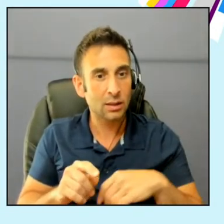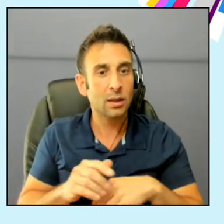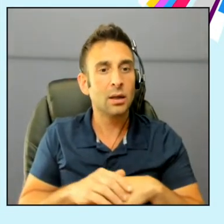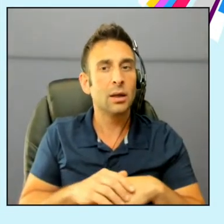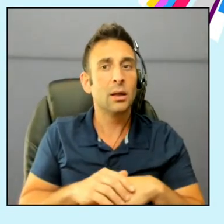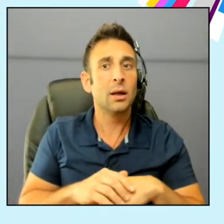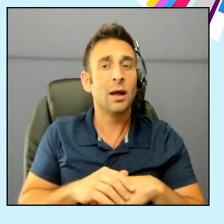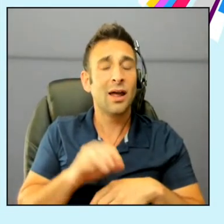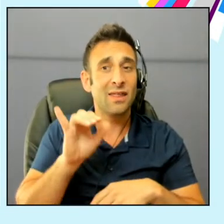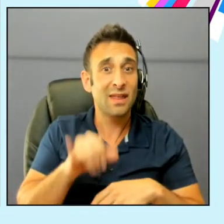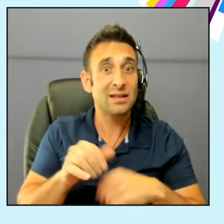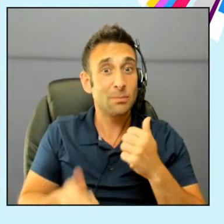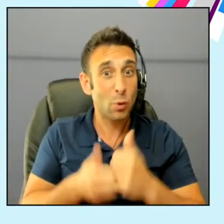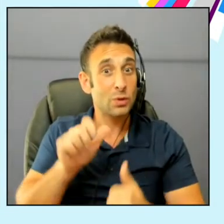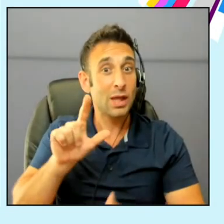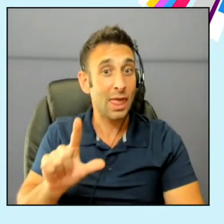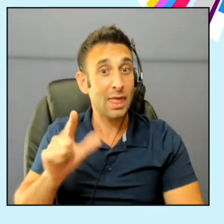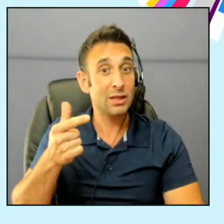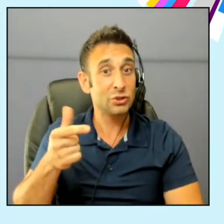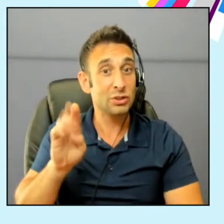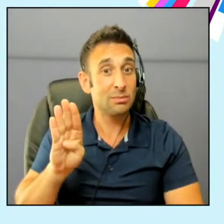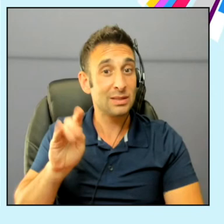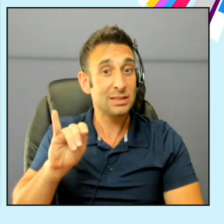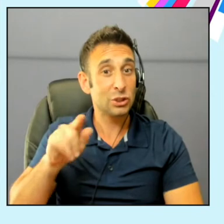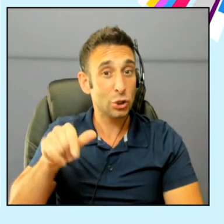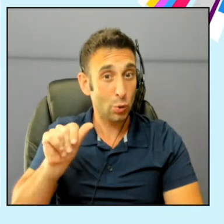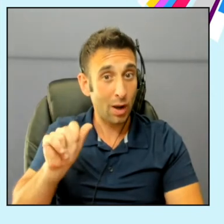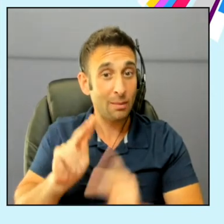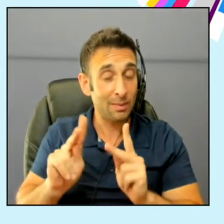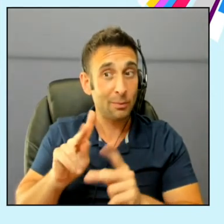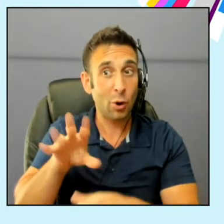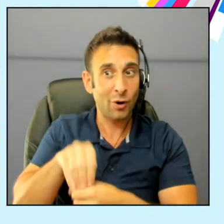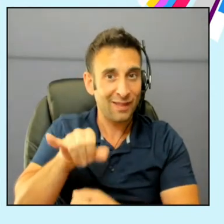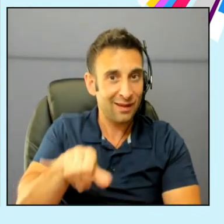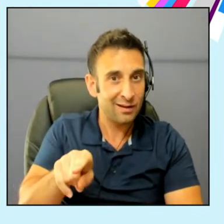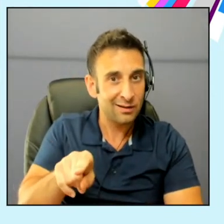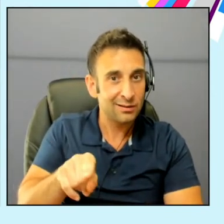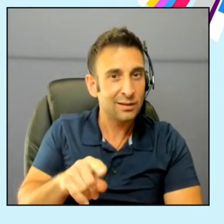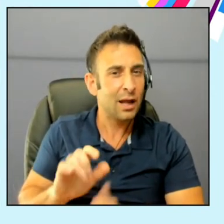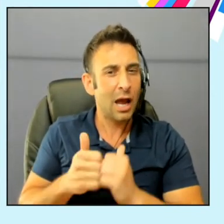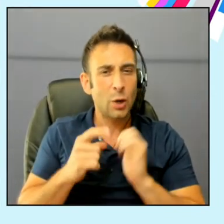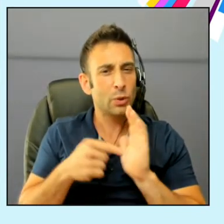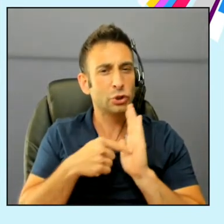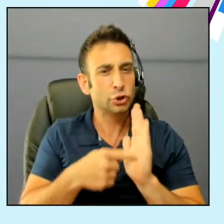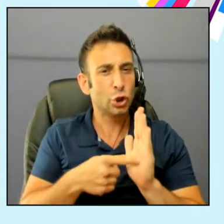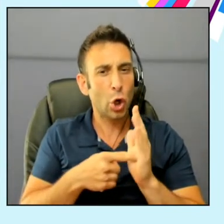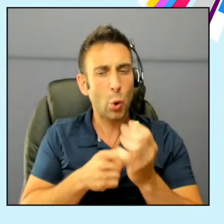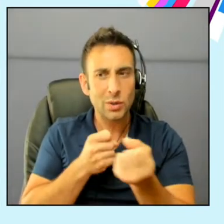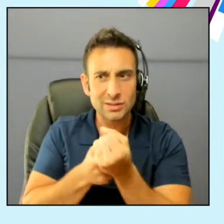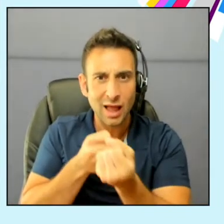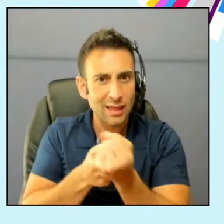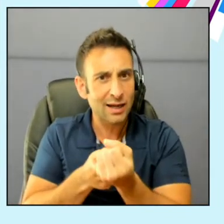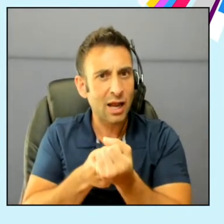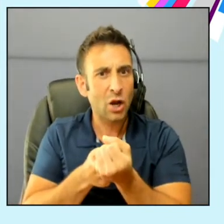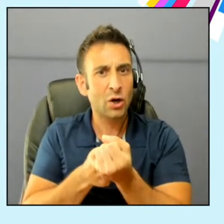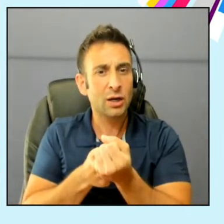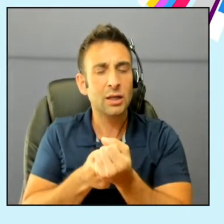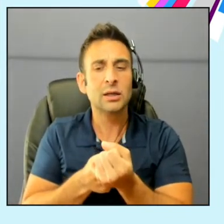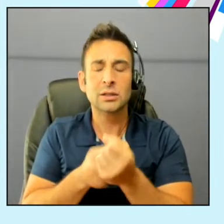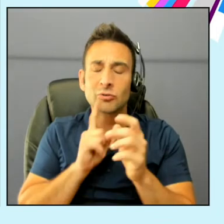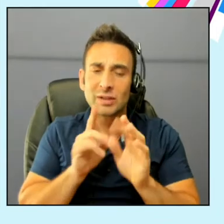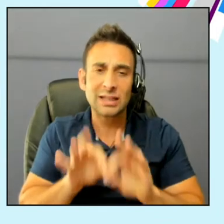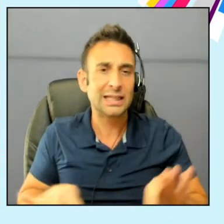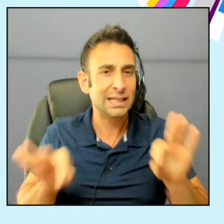most LGBTIQ plus people are. So how are we showing solidarity across those movements, I think, is really, really